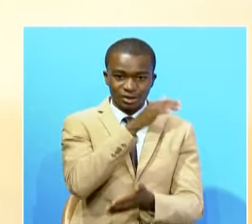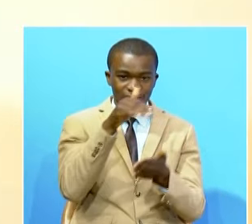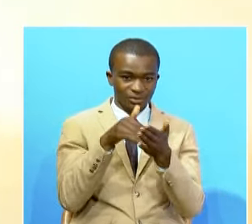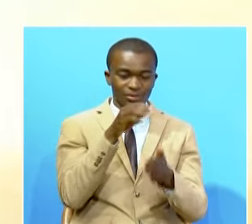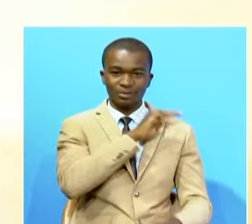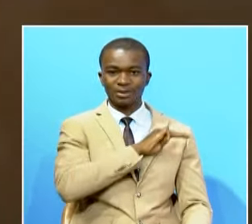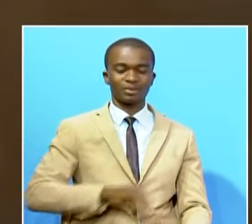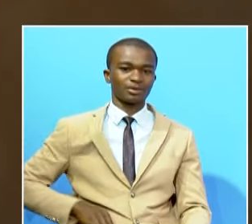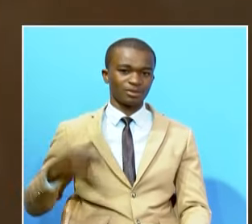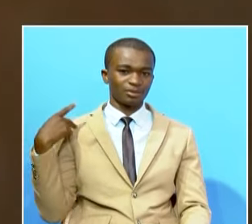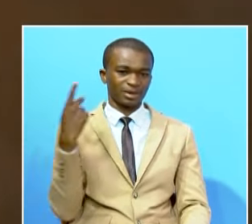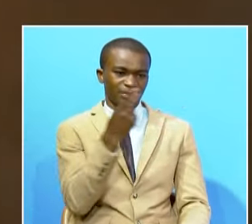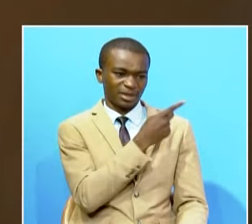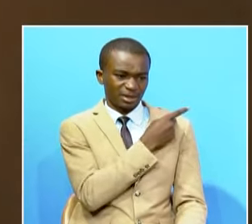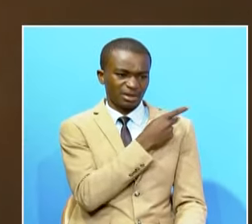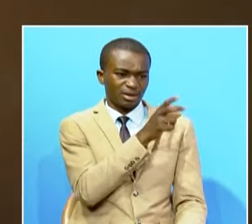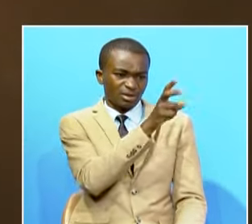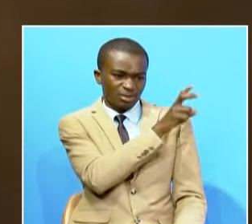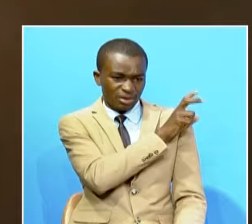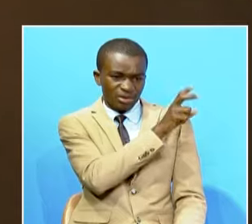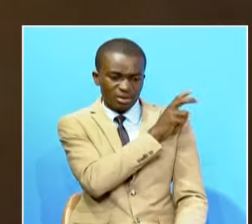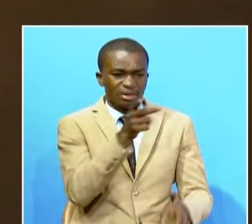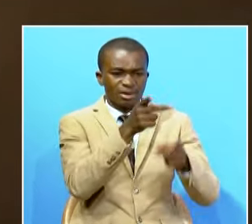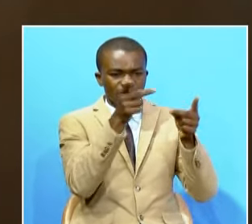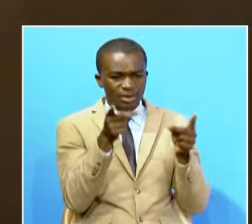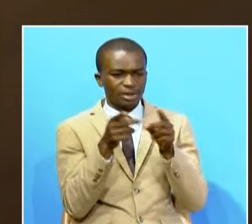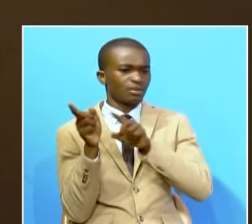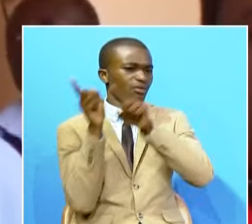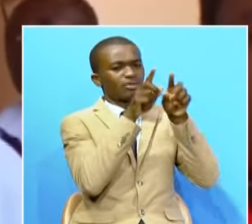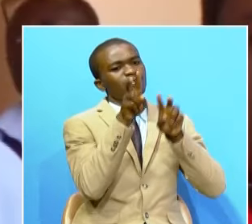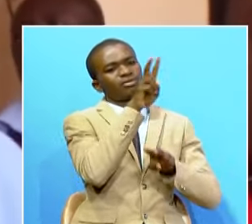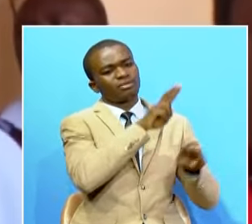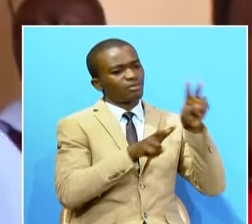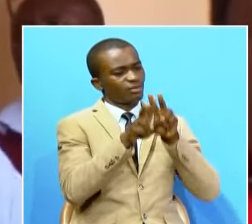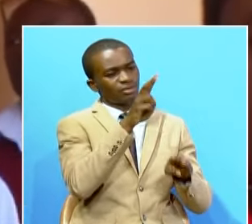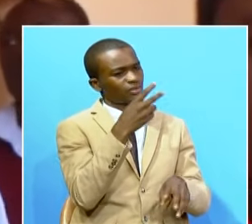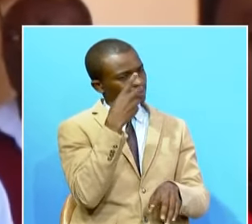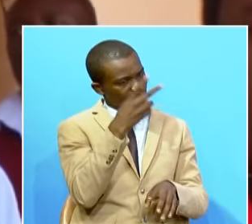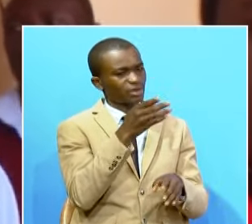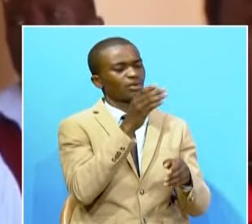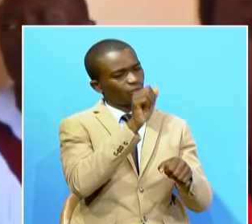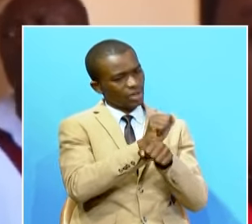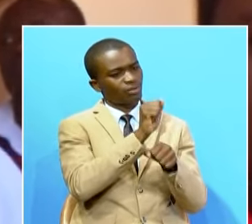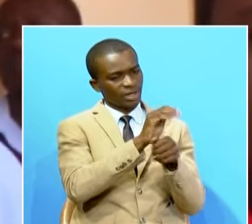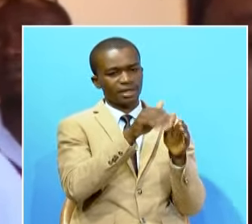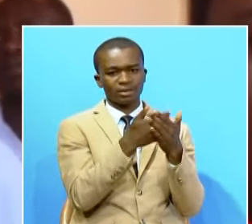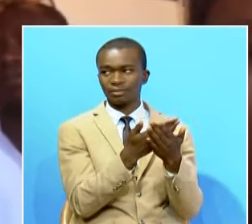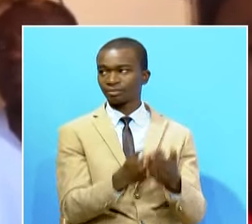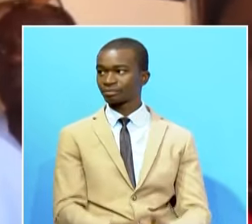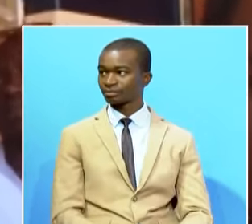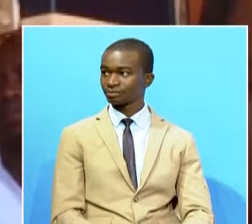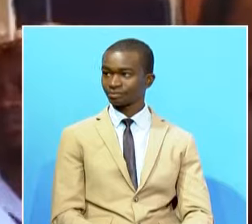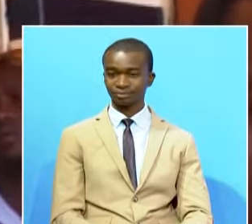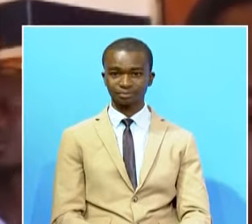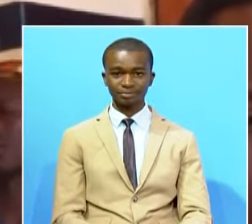has visited the Chikuni police post to inspect the ongoing construction works. We made a commitment as government that